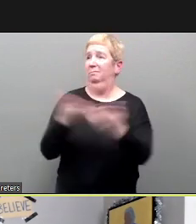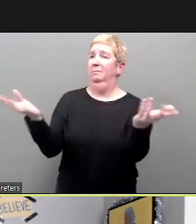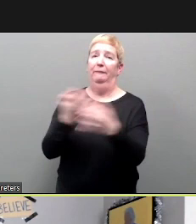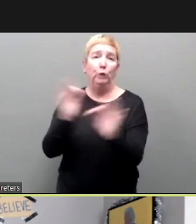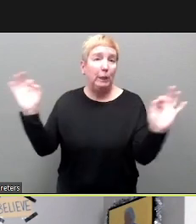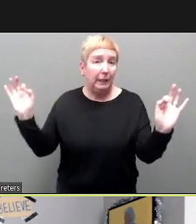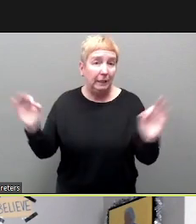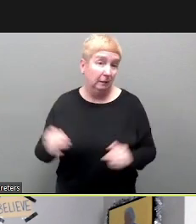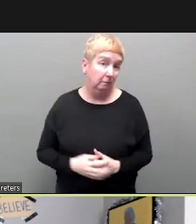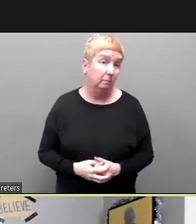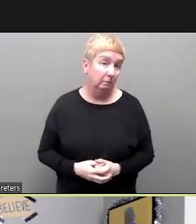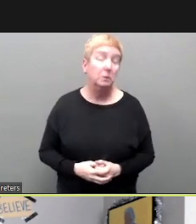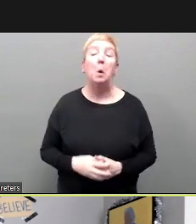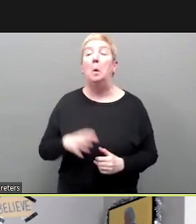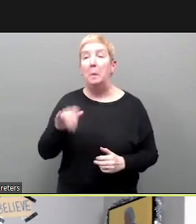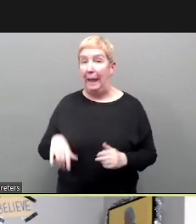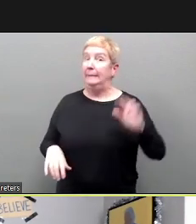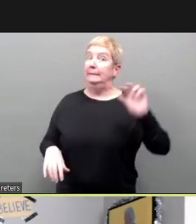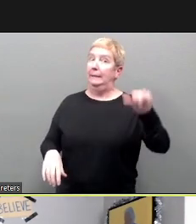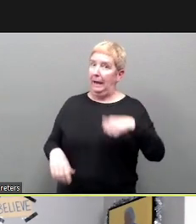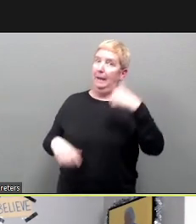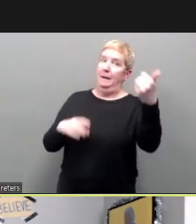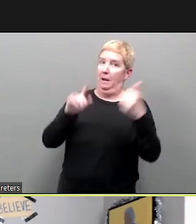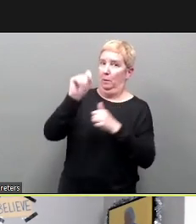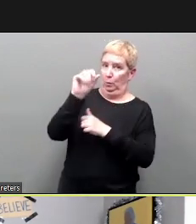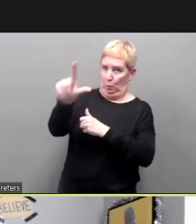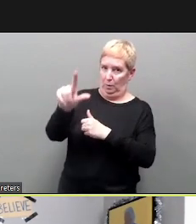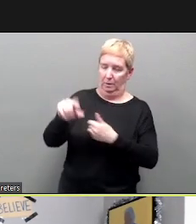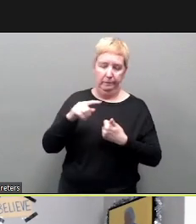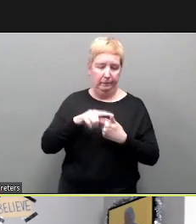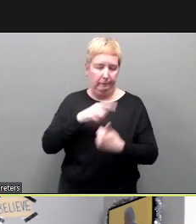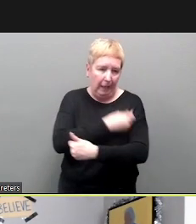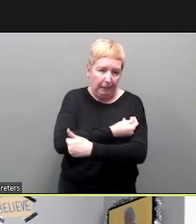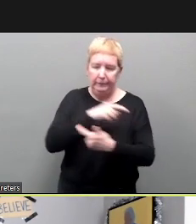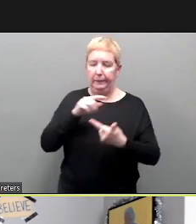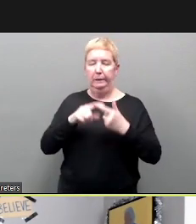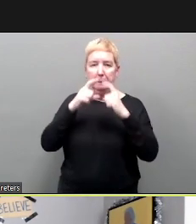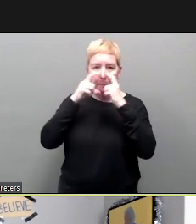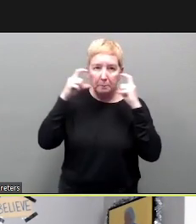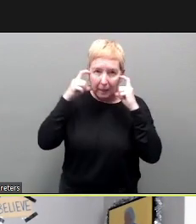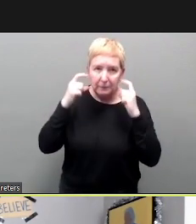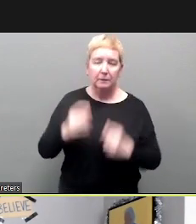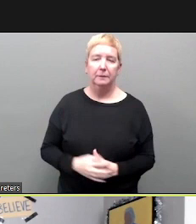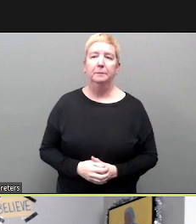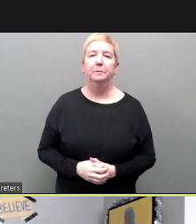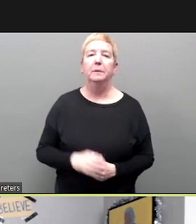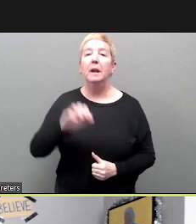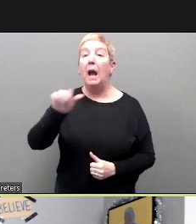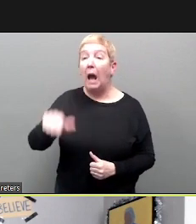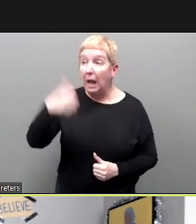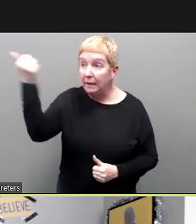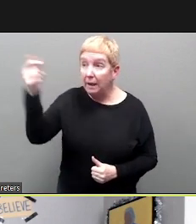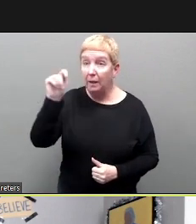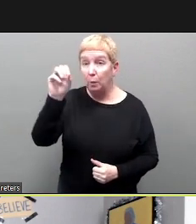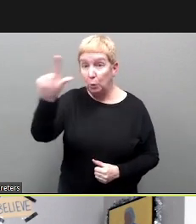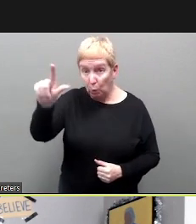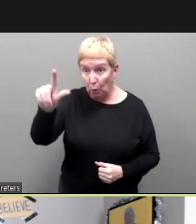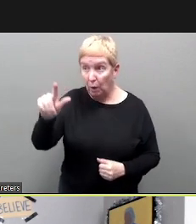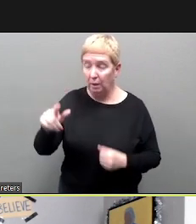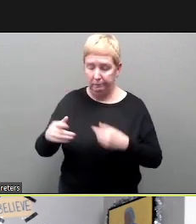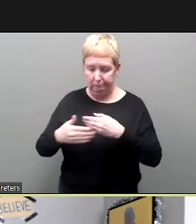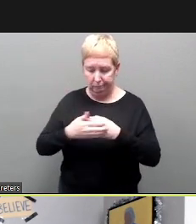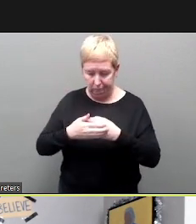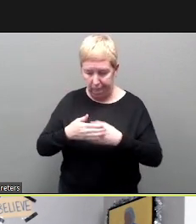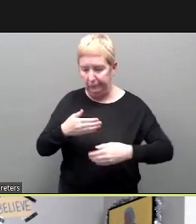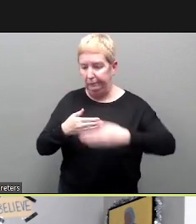great. So that's another tool, our masks. Next slide. And then another tool we have, which is,